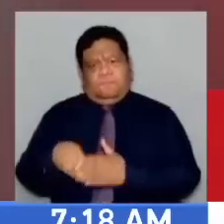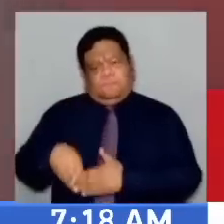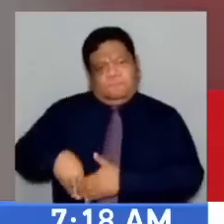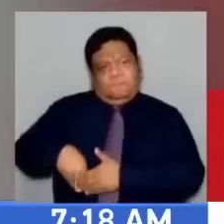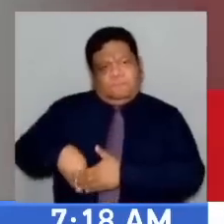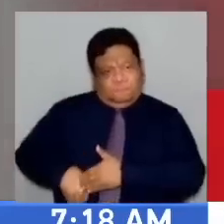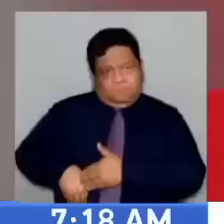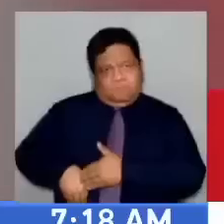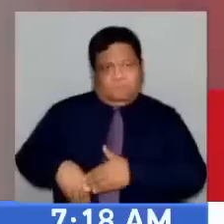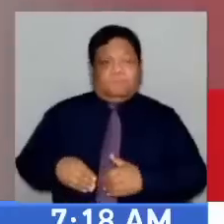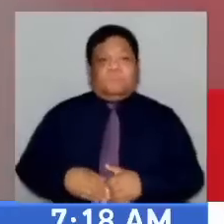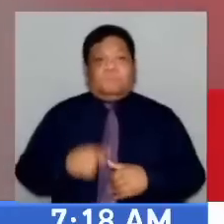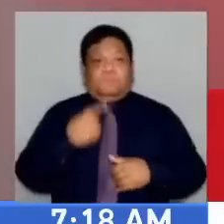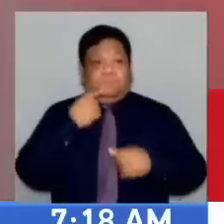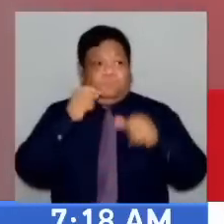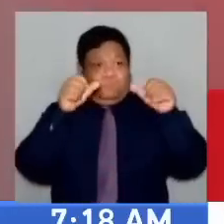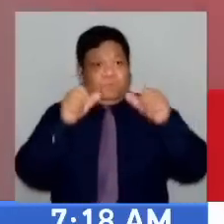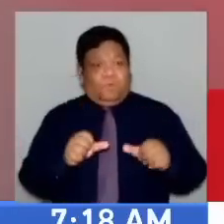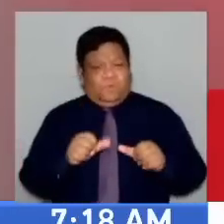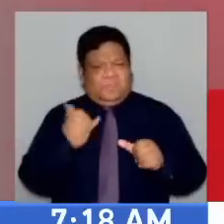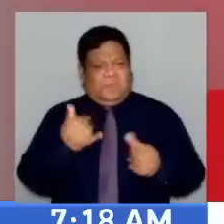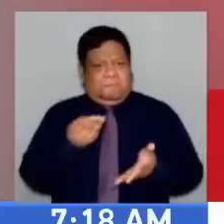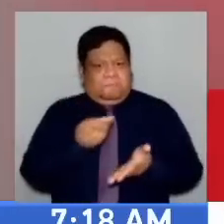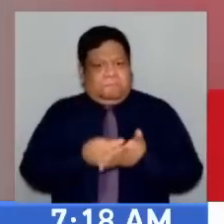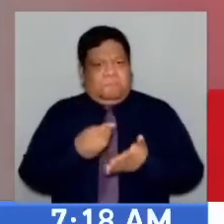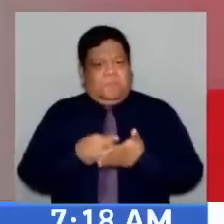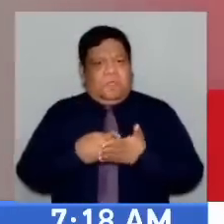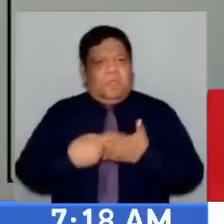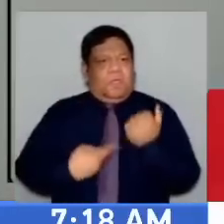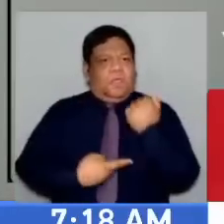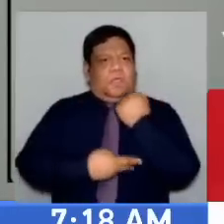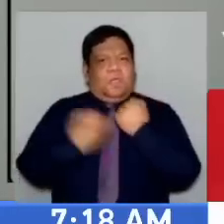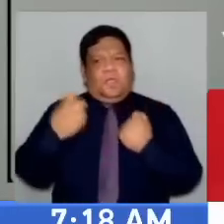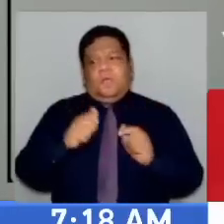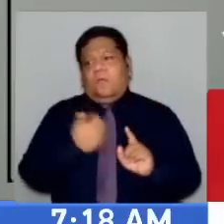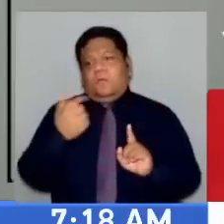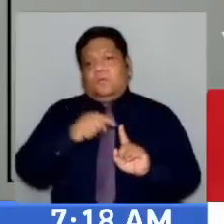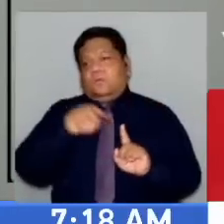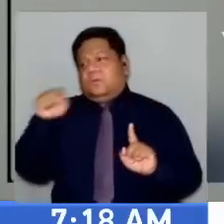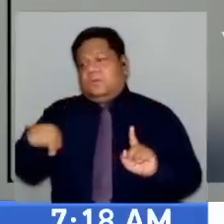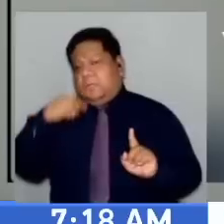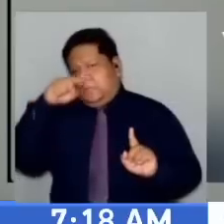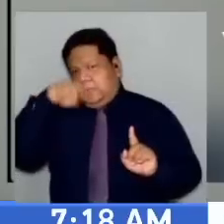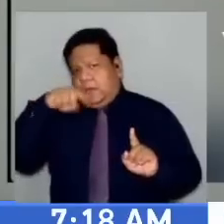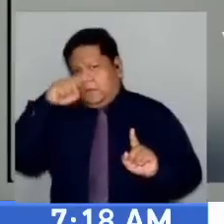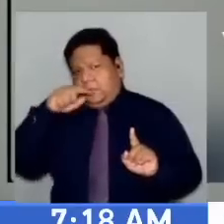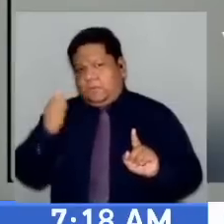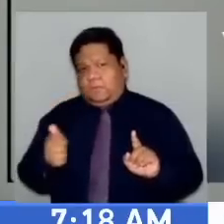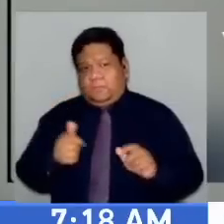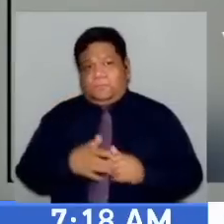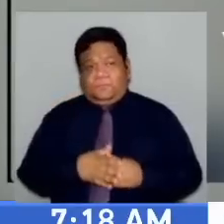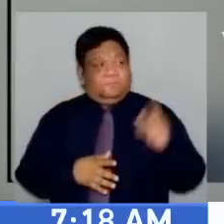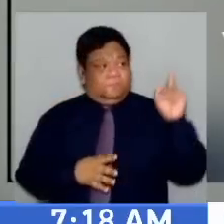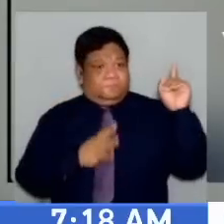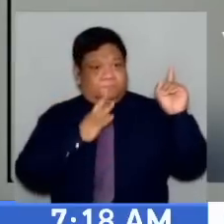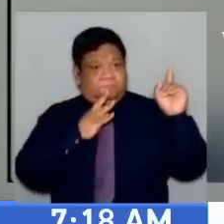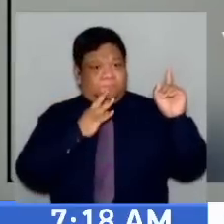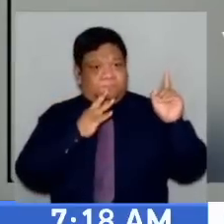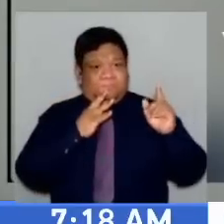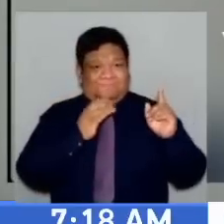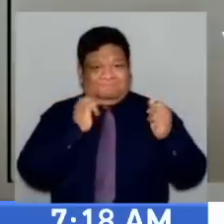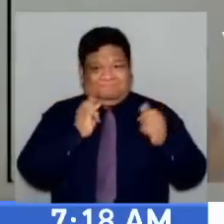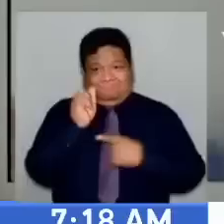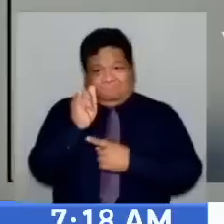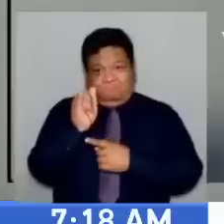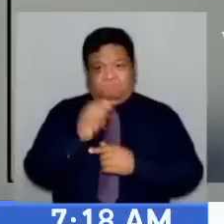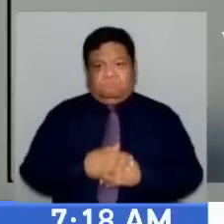pera itong ninakaw umano sa isa niyang kababayan na si Kitja Tabtim. She asked me to many questions. Another passenger can